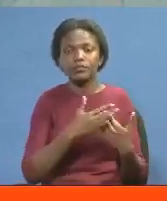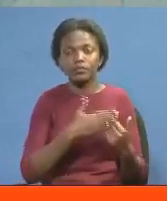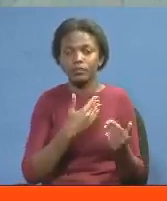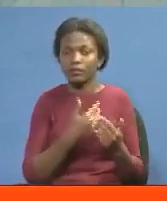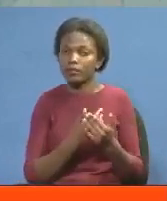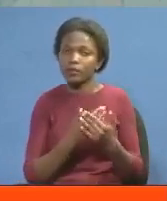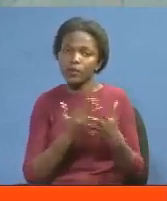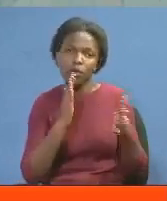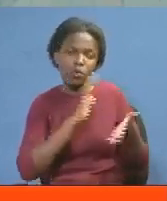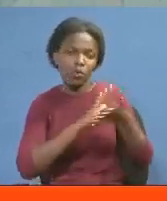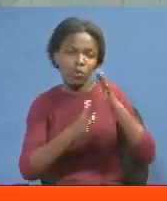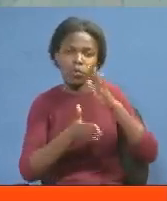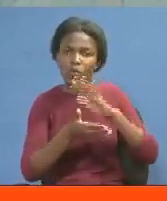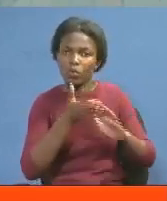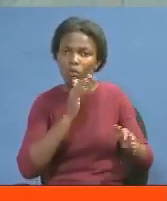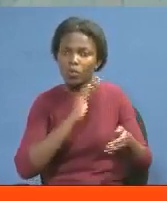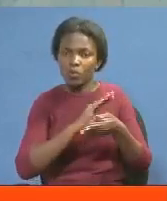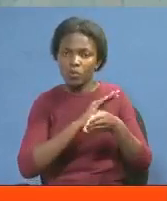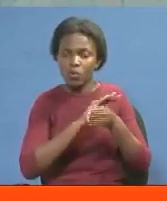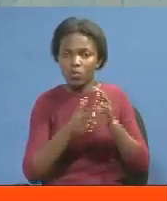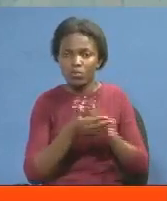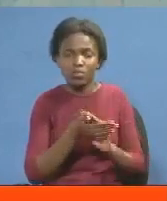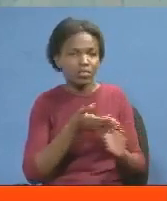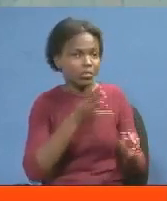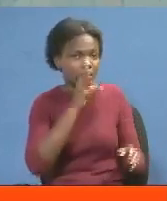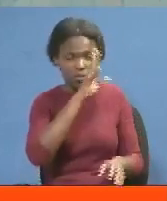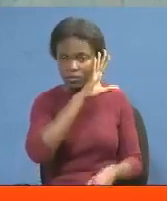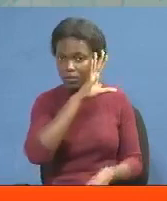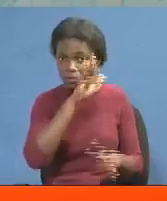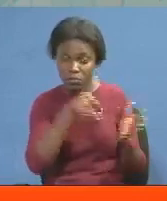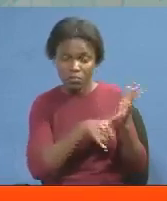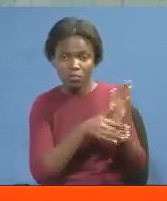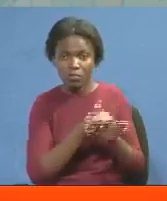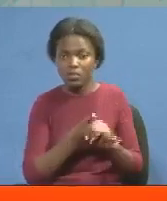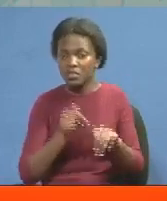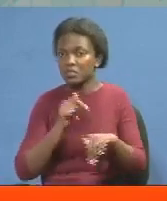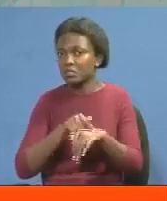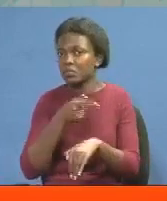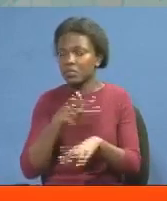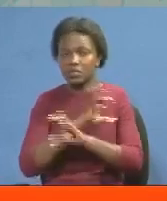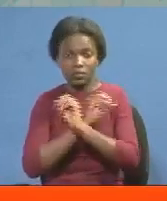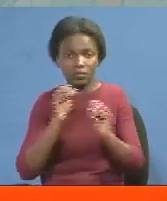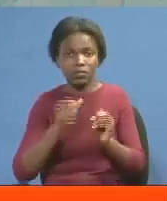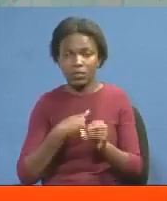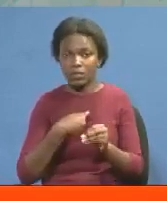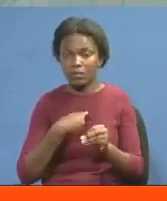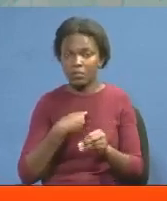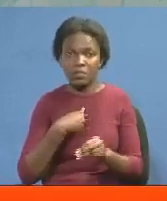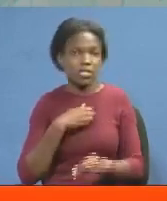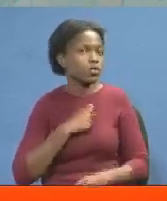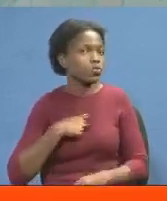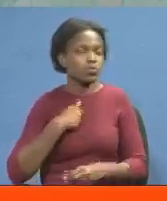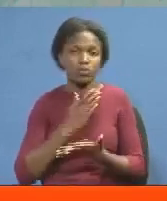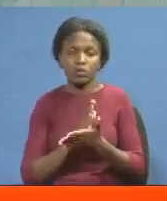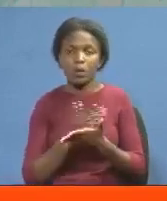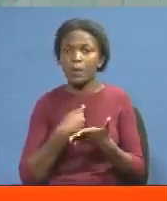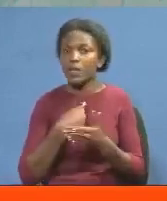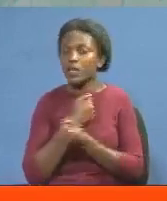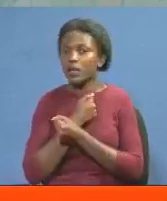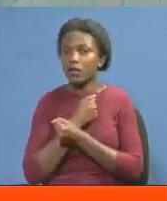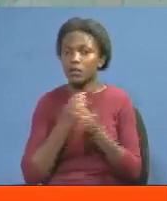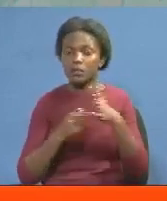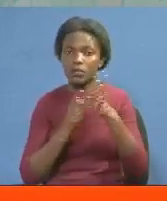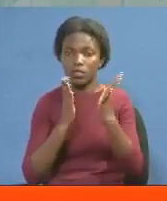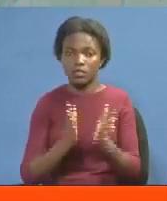mm-hmm. on its knees. Mm-hmm. This is not the time, and I'm sincerely sorry. I love our